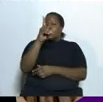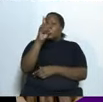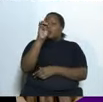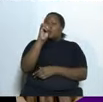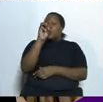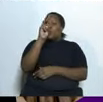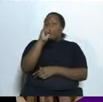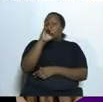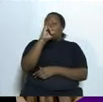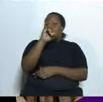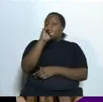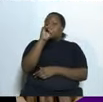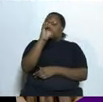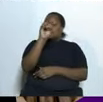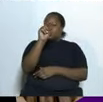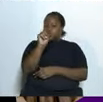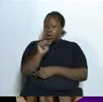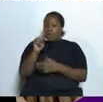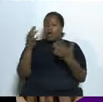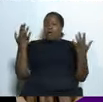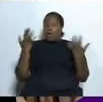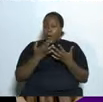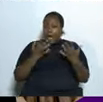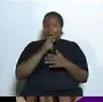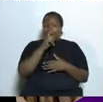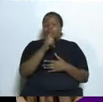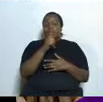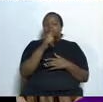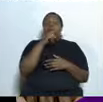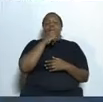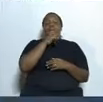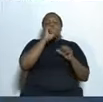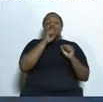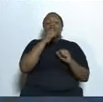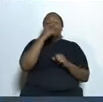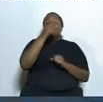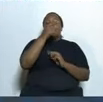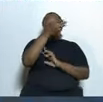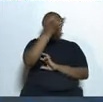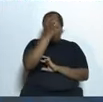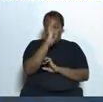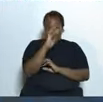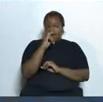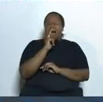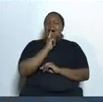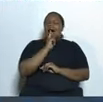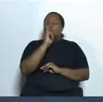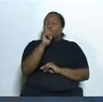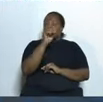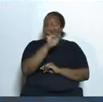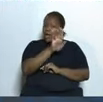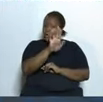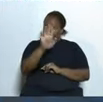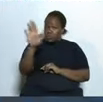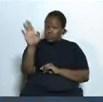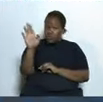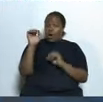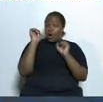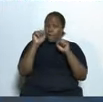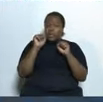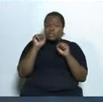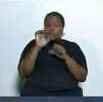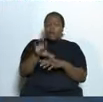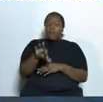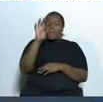living emperor to declare himself God. I'll show you a fascinating coin discovered by